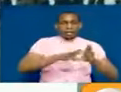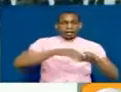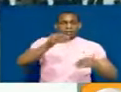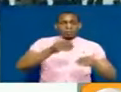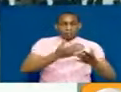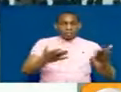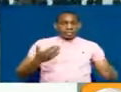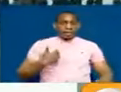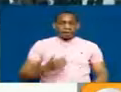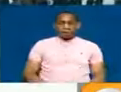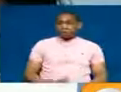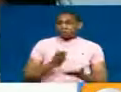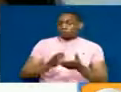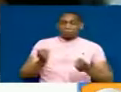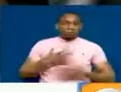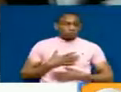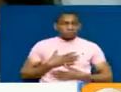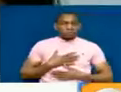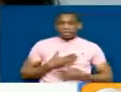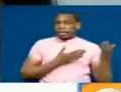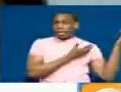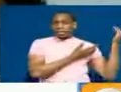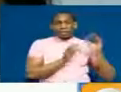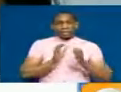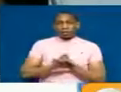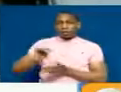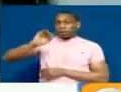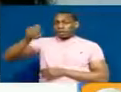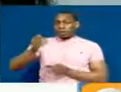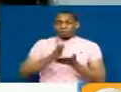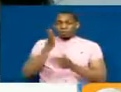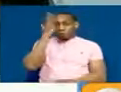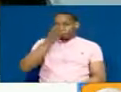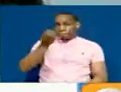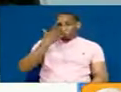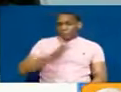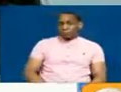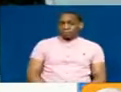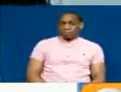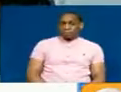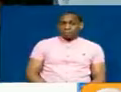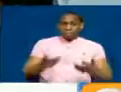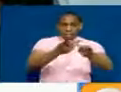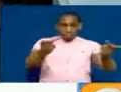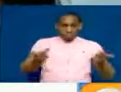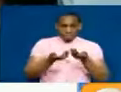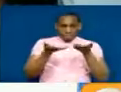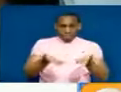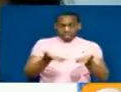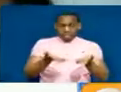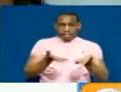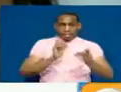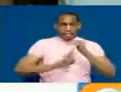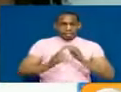outdoor facilities. I'm actually shocked. I didn't expect Addis to be this beautiful. This place we are in